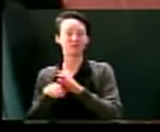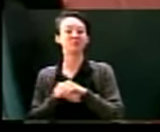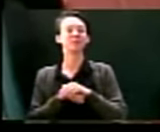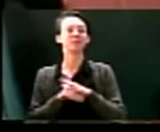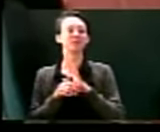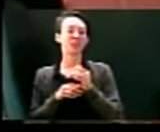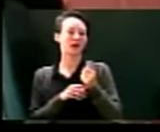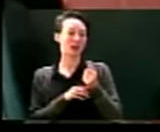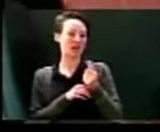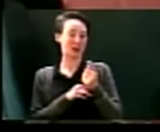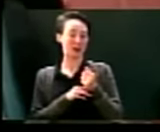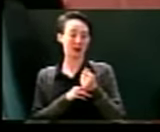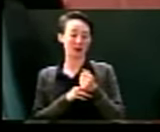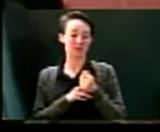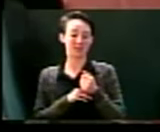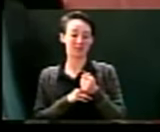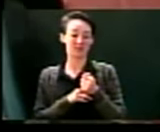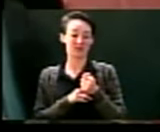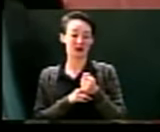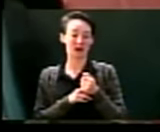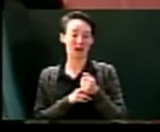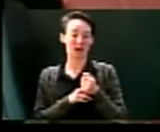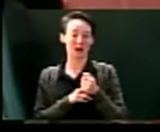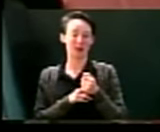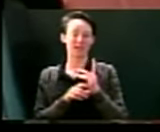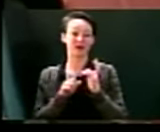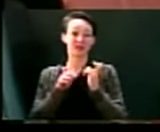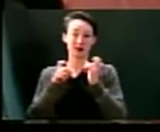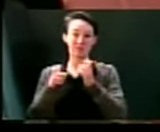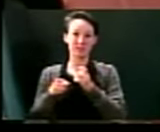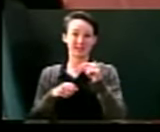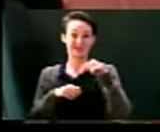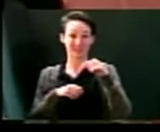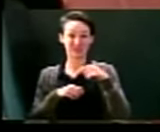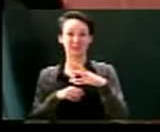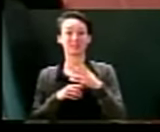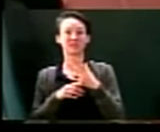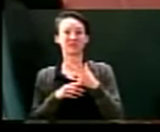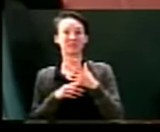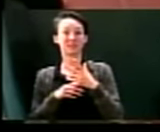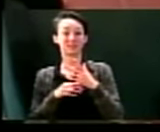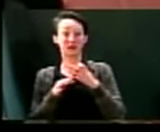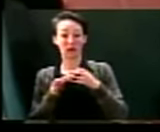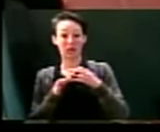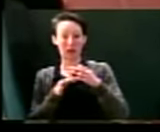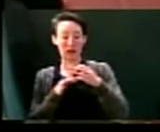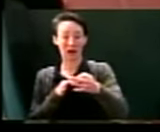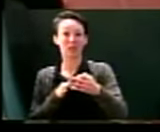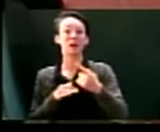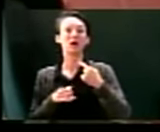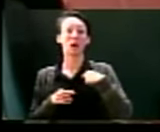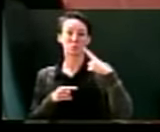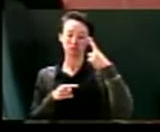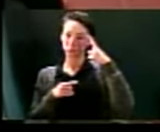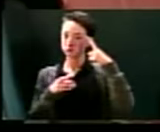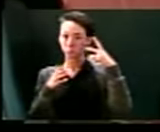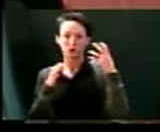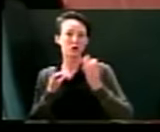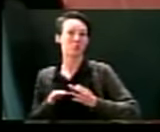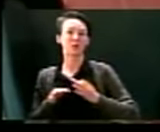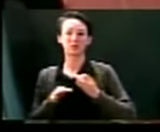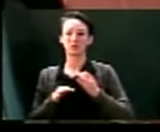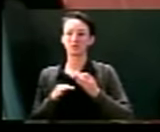in getting the obelisk to her. And I wanted you to know and her to know that I was determined to get. I think I came through the rain